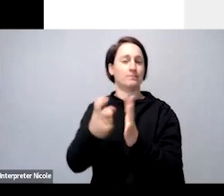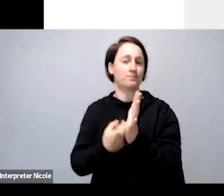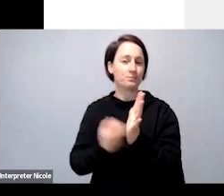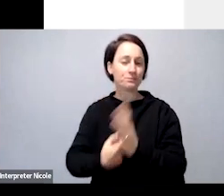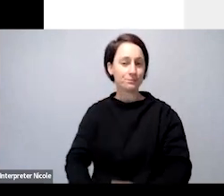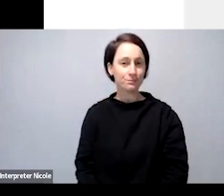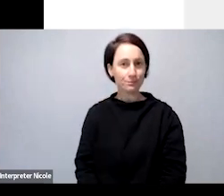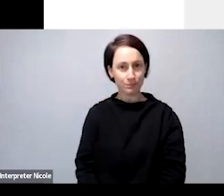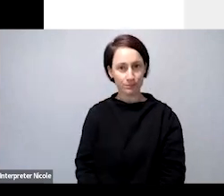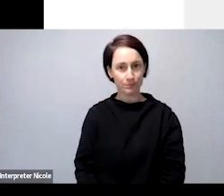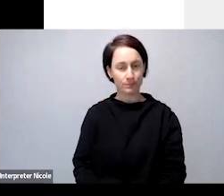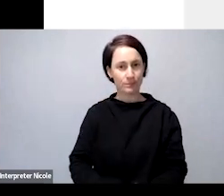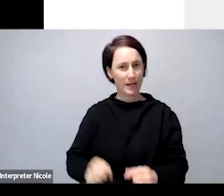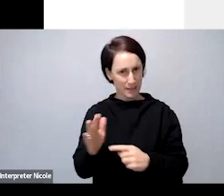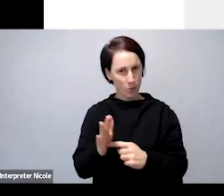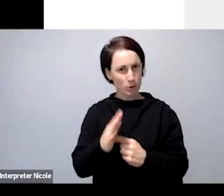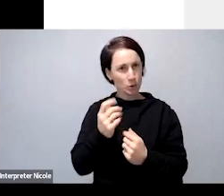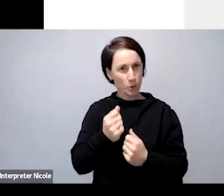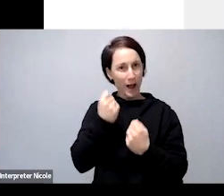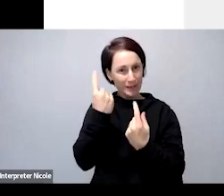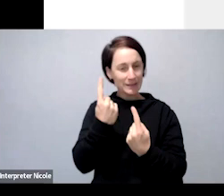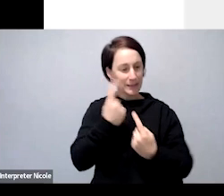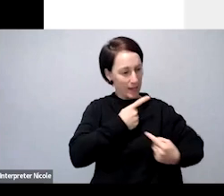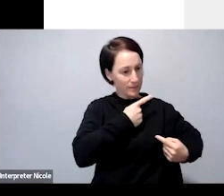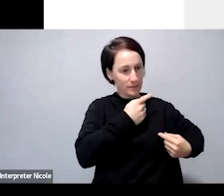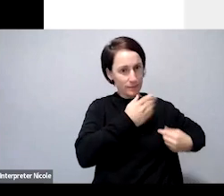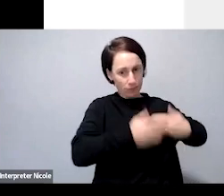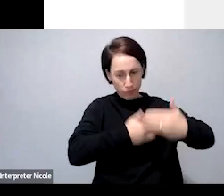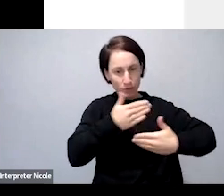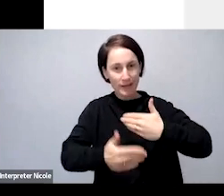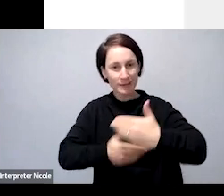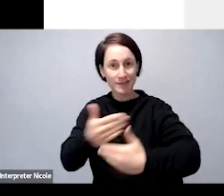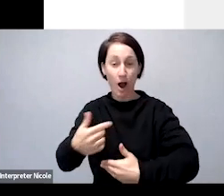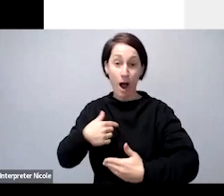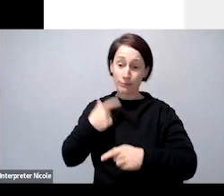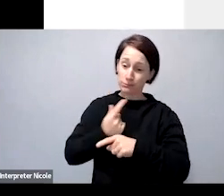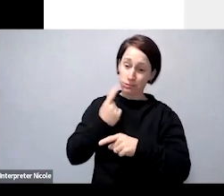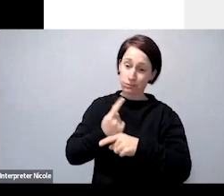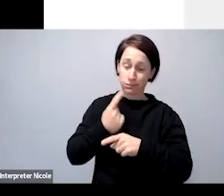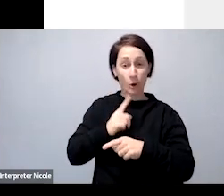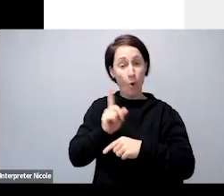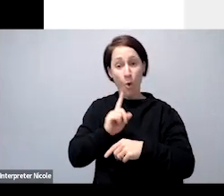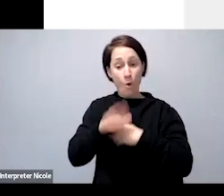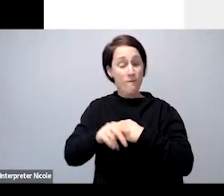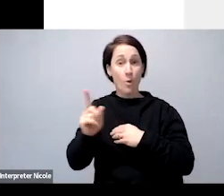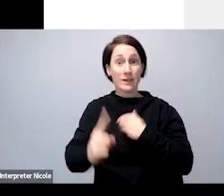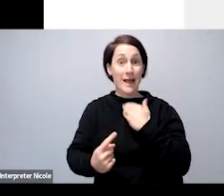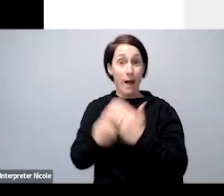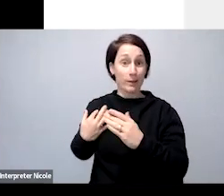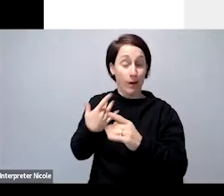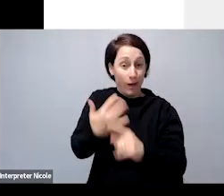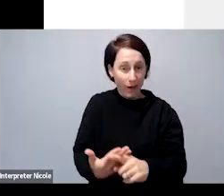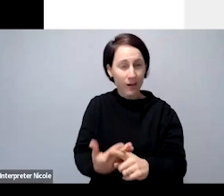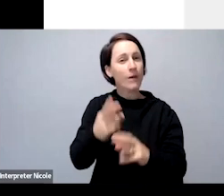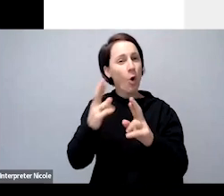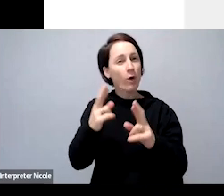It's important to understand the process that we went through. You're listening to me talk about the process today, but I hope that on